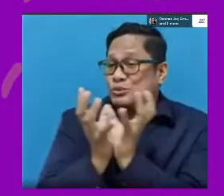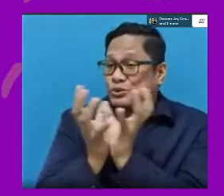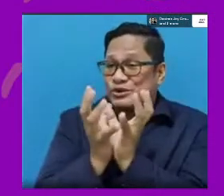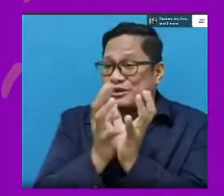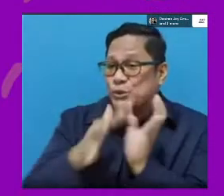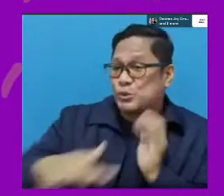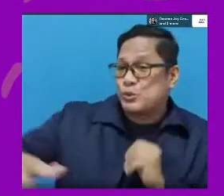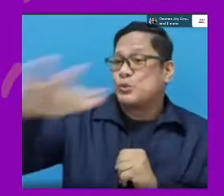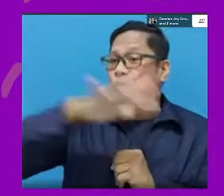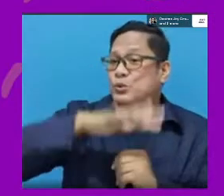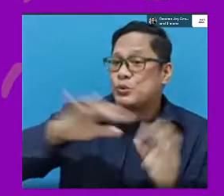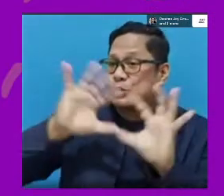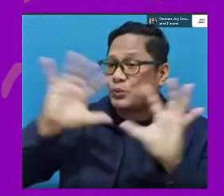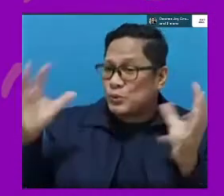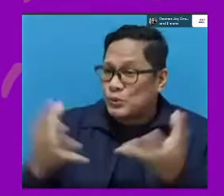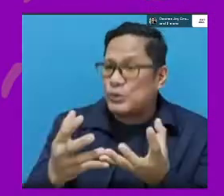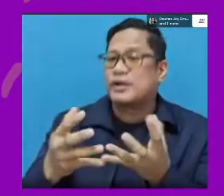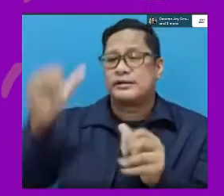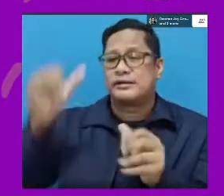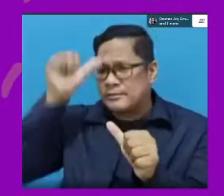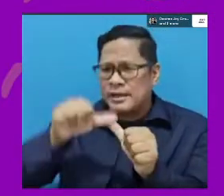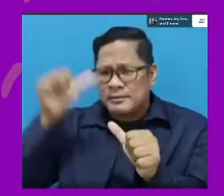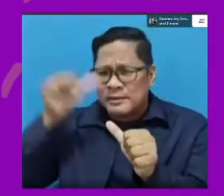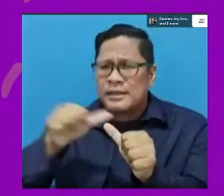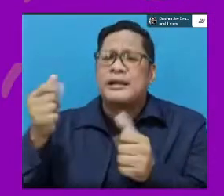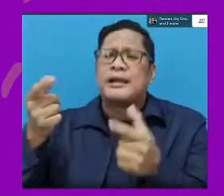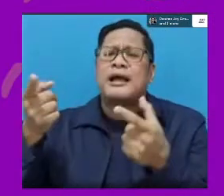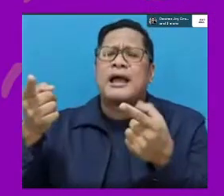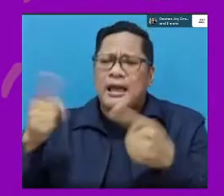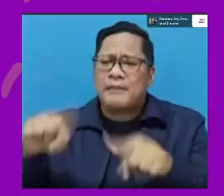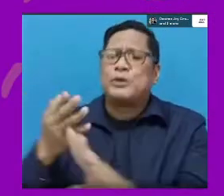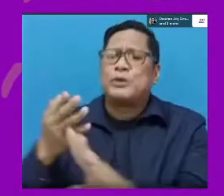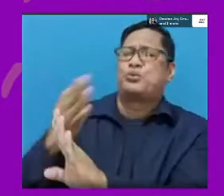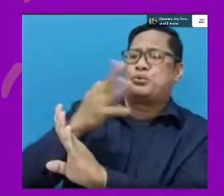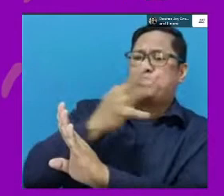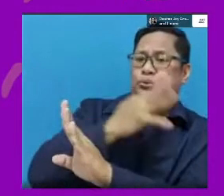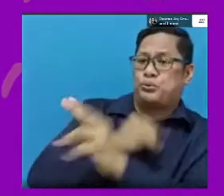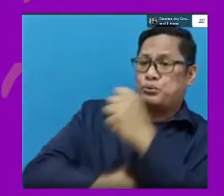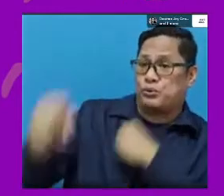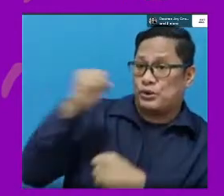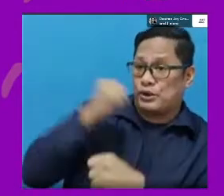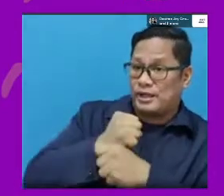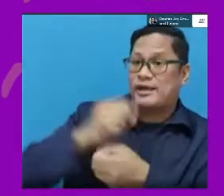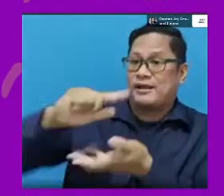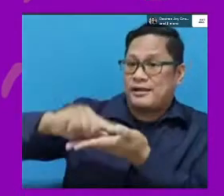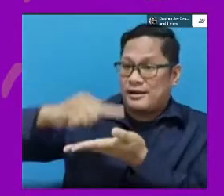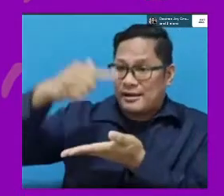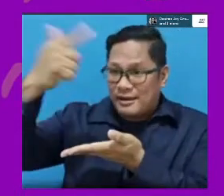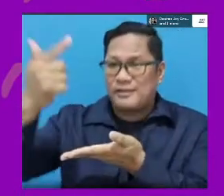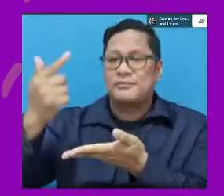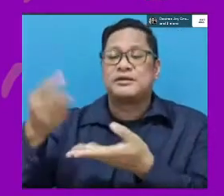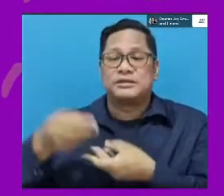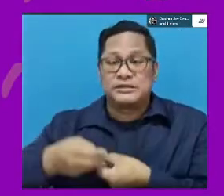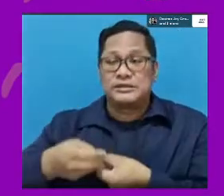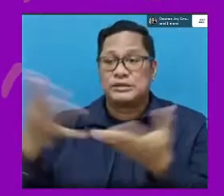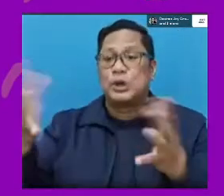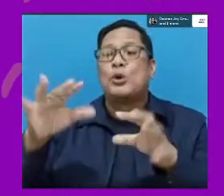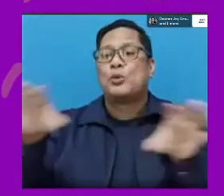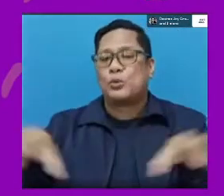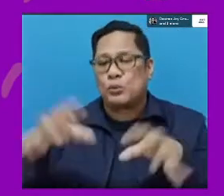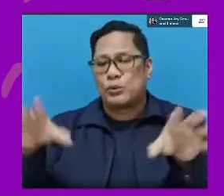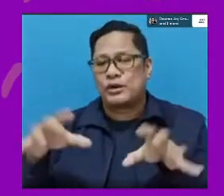world remembering what they went through 1 year ago. Laptops were being checked out for work from home,